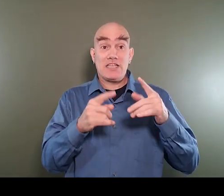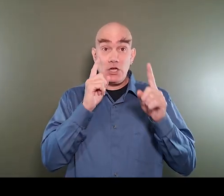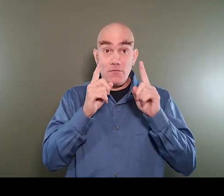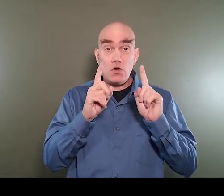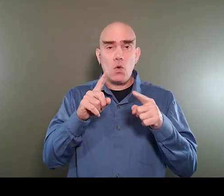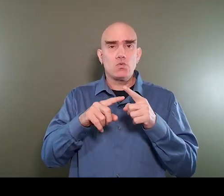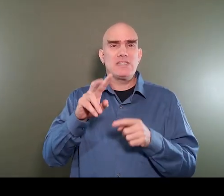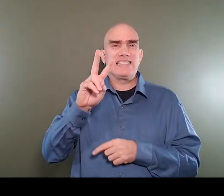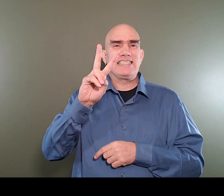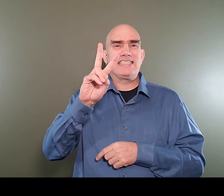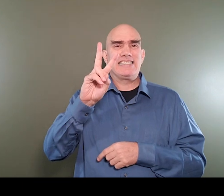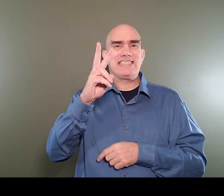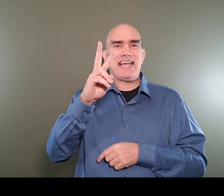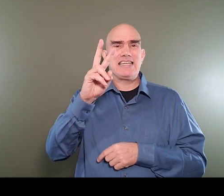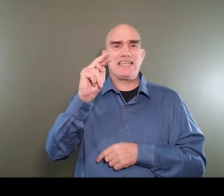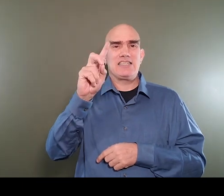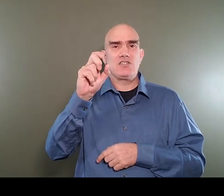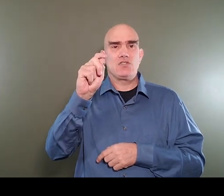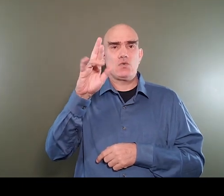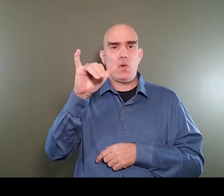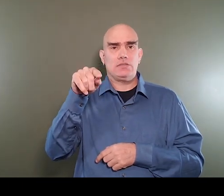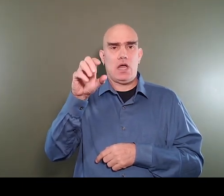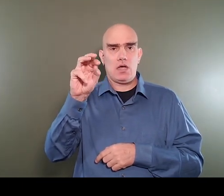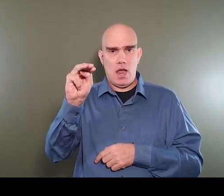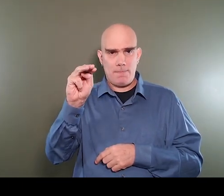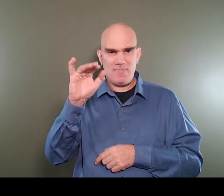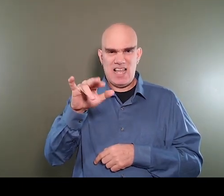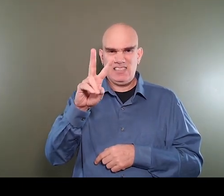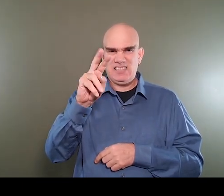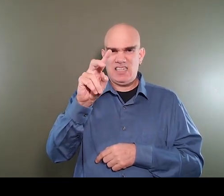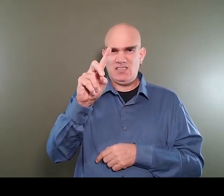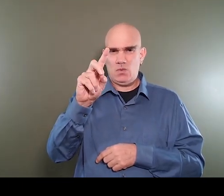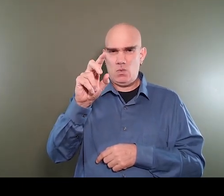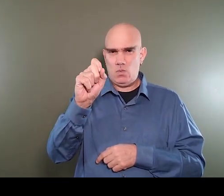this interview, go to secondstory.com. That's